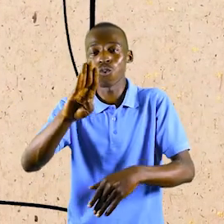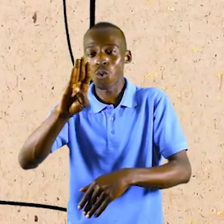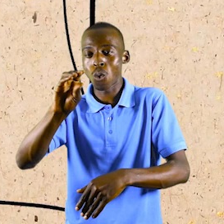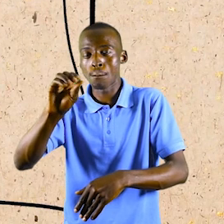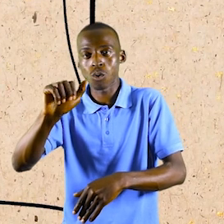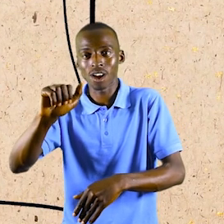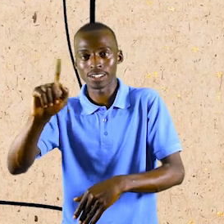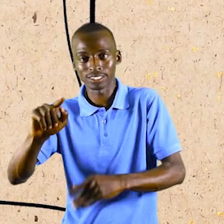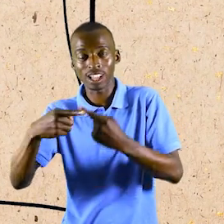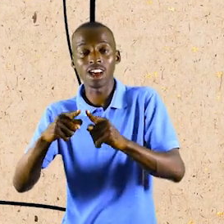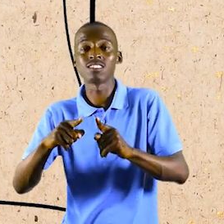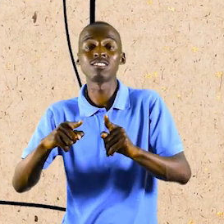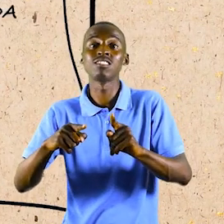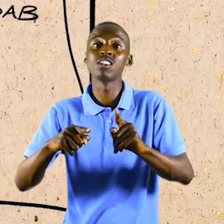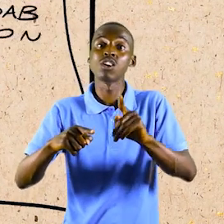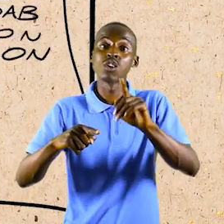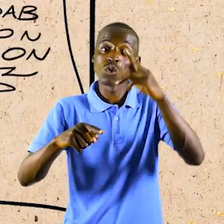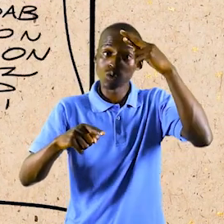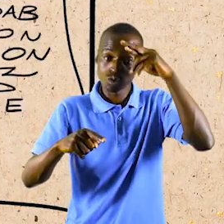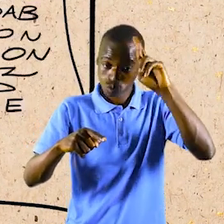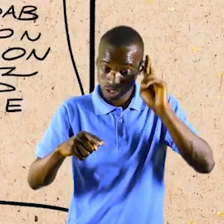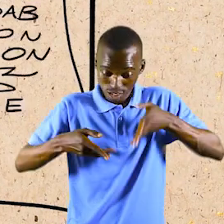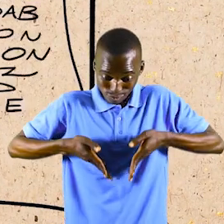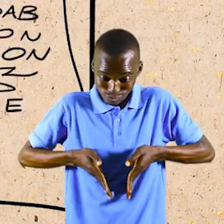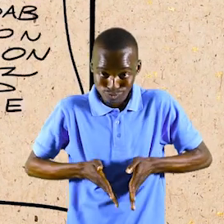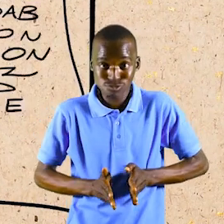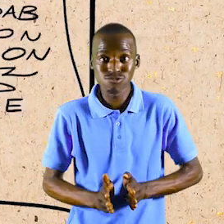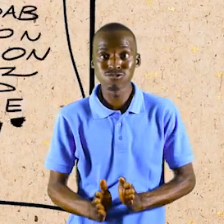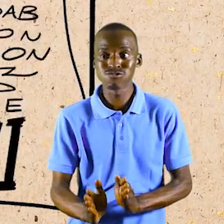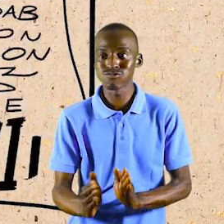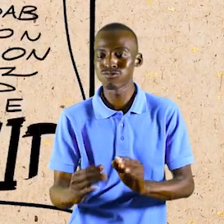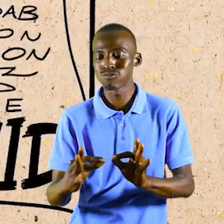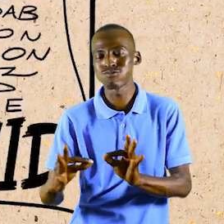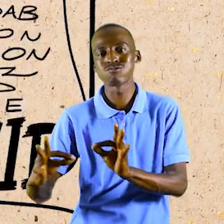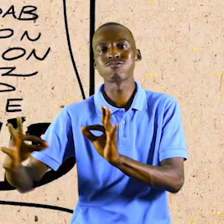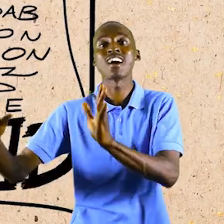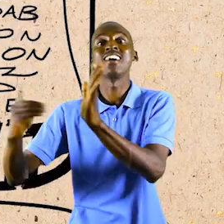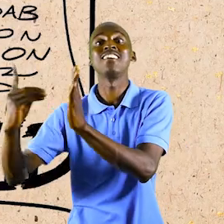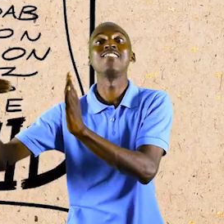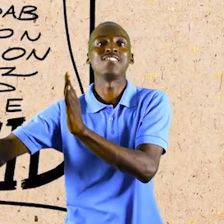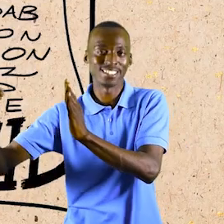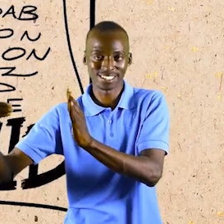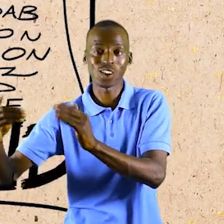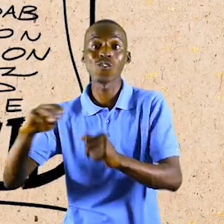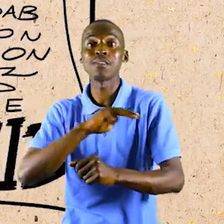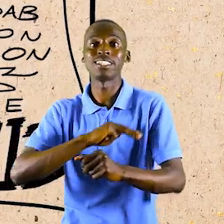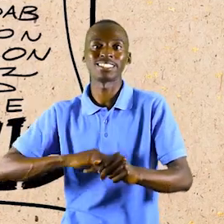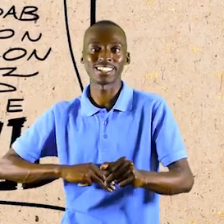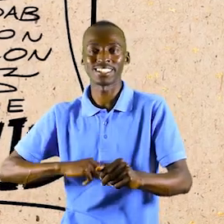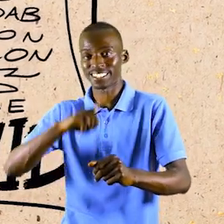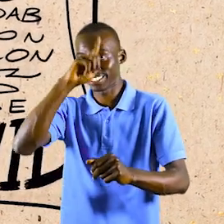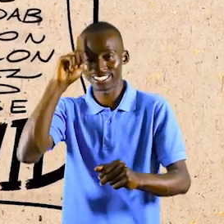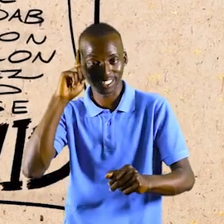and Ruth's son, Oved, was the grandfather of King David, from whom came the lineage of the Messiah. And